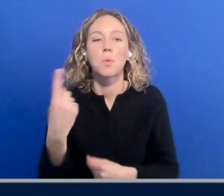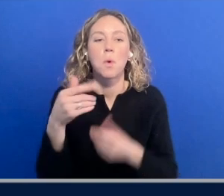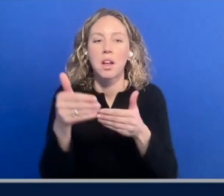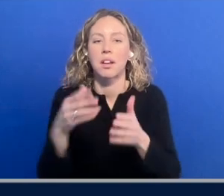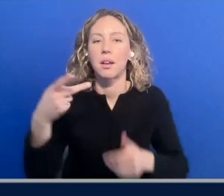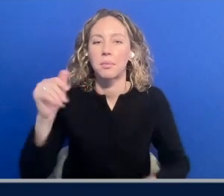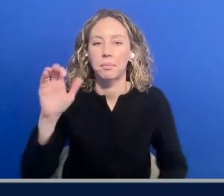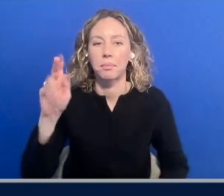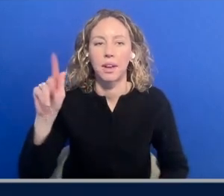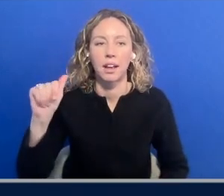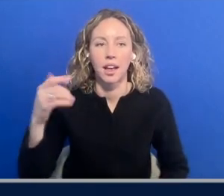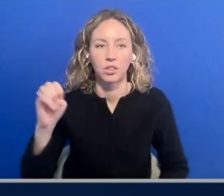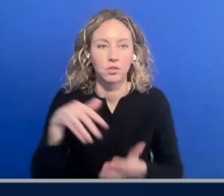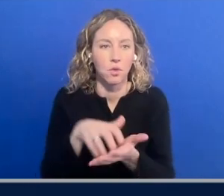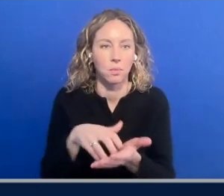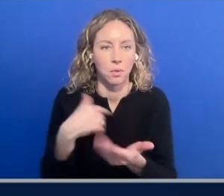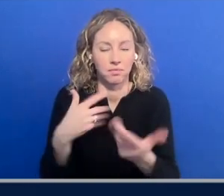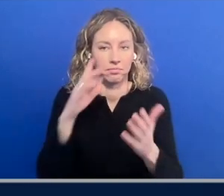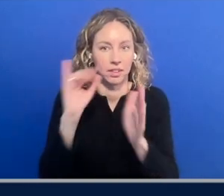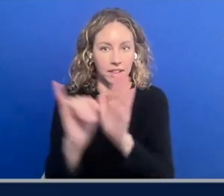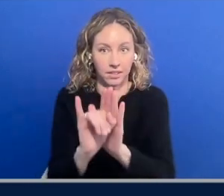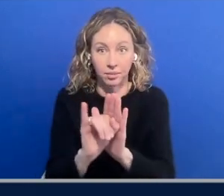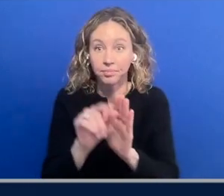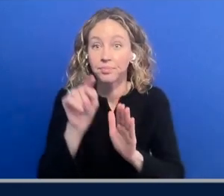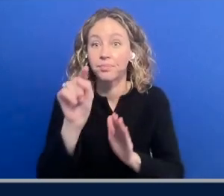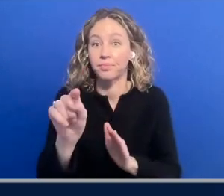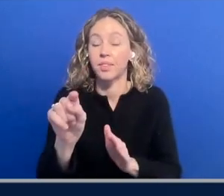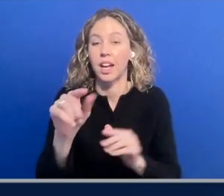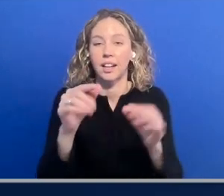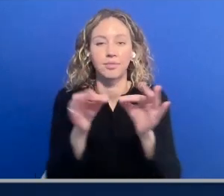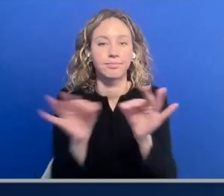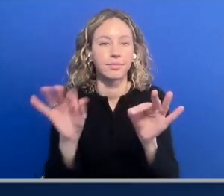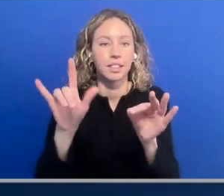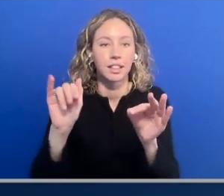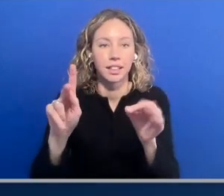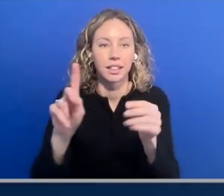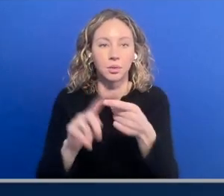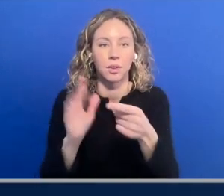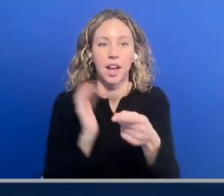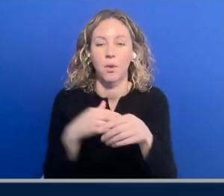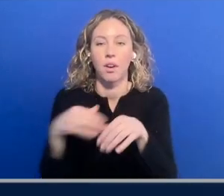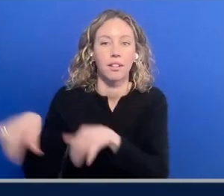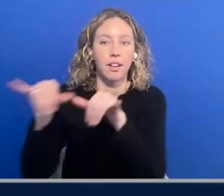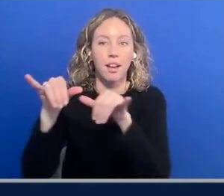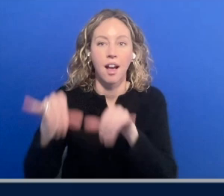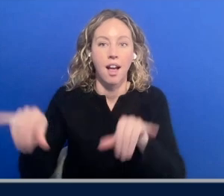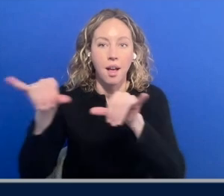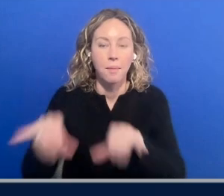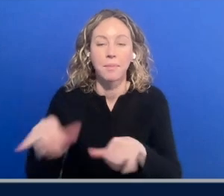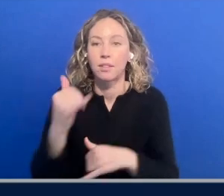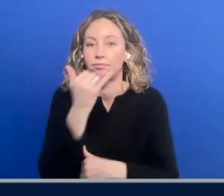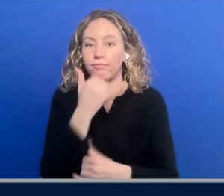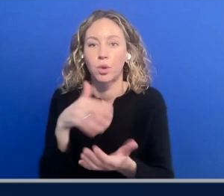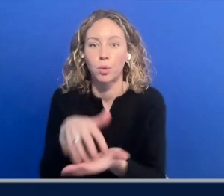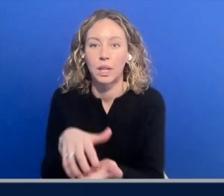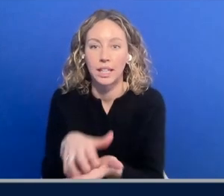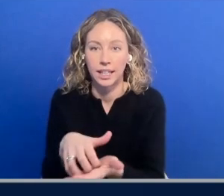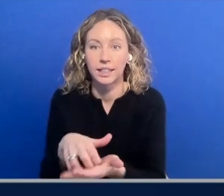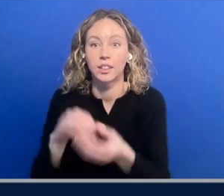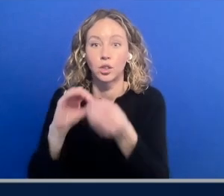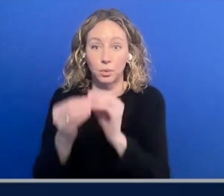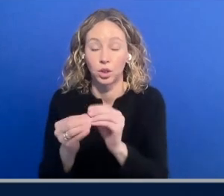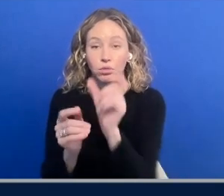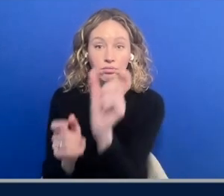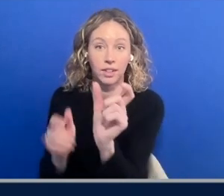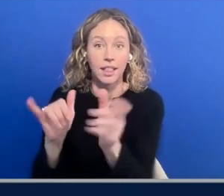that we have identified. Here is the link to the common weakness enumeration, All so you right. can see what the exact issue here